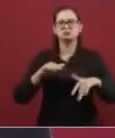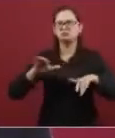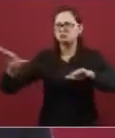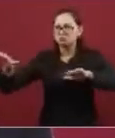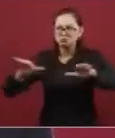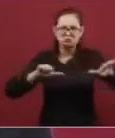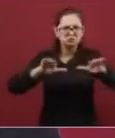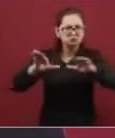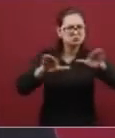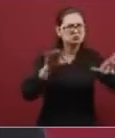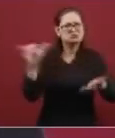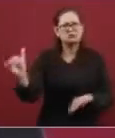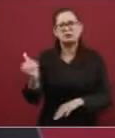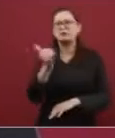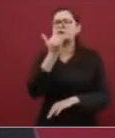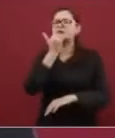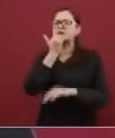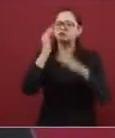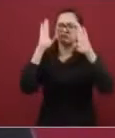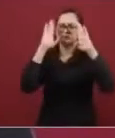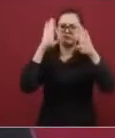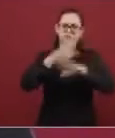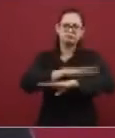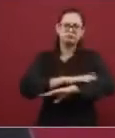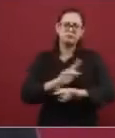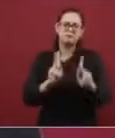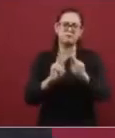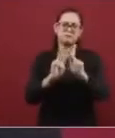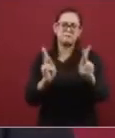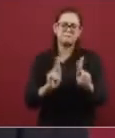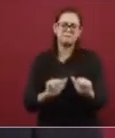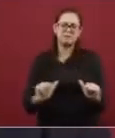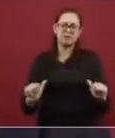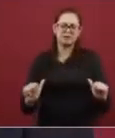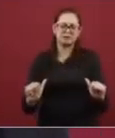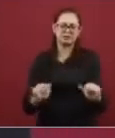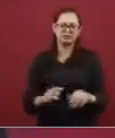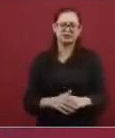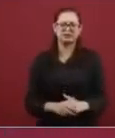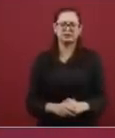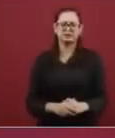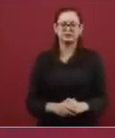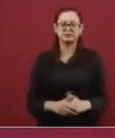ask for forgiveness and reconcile.